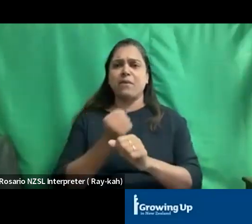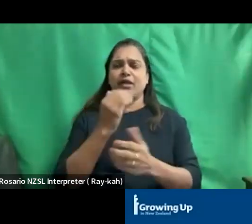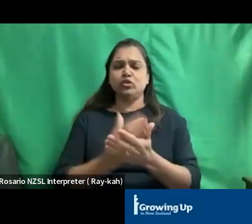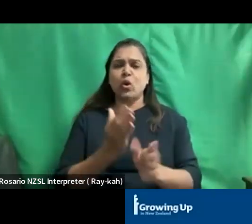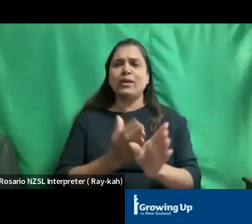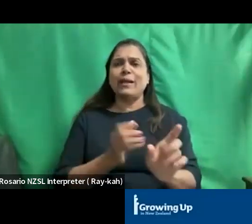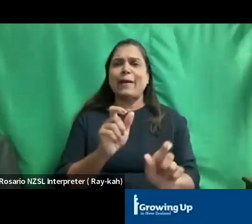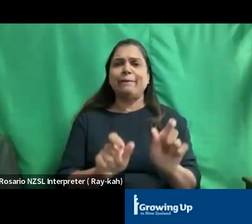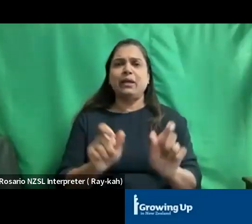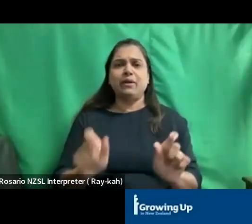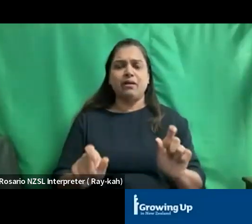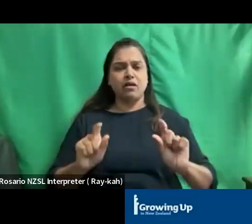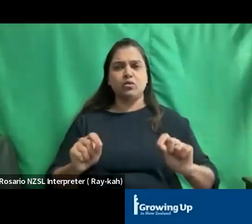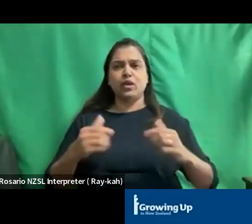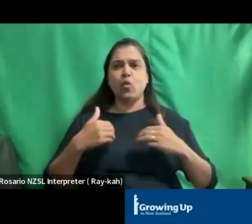are doing as well as possible.